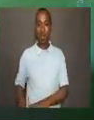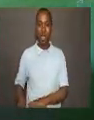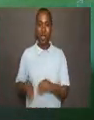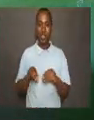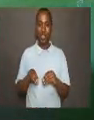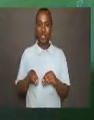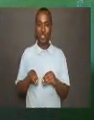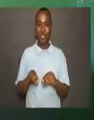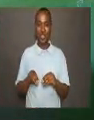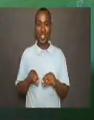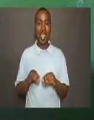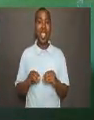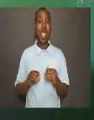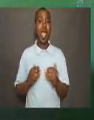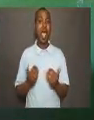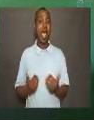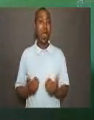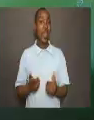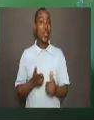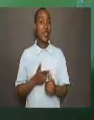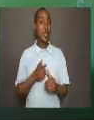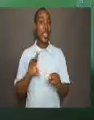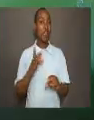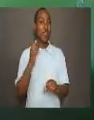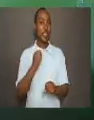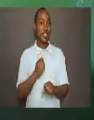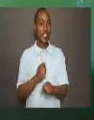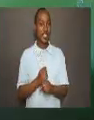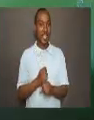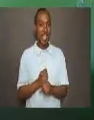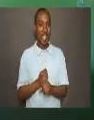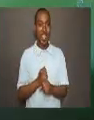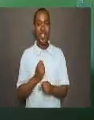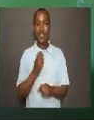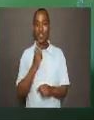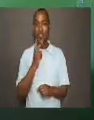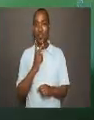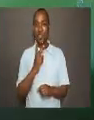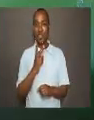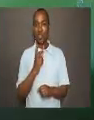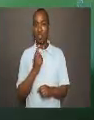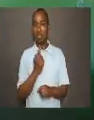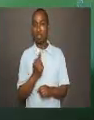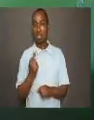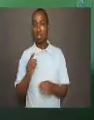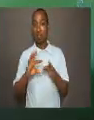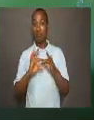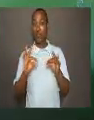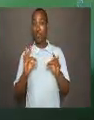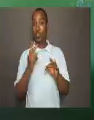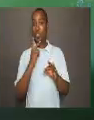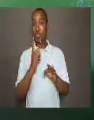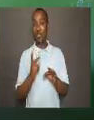Students, for our first activity, you will see a list of statements